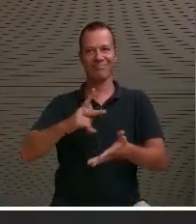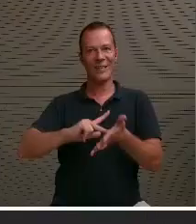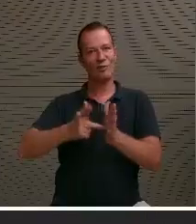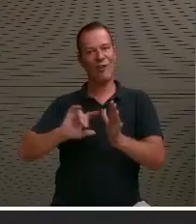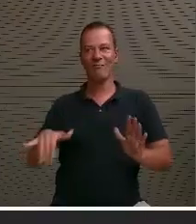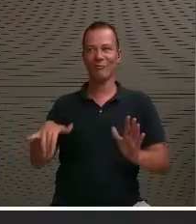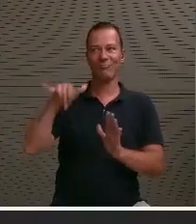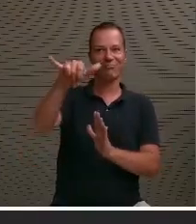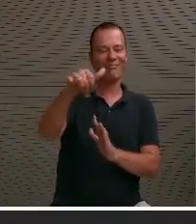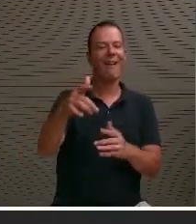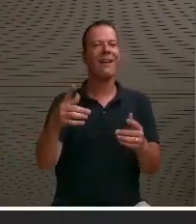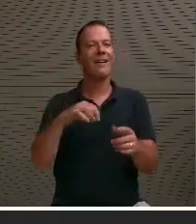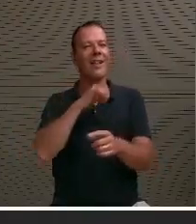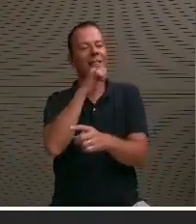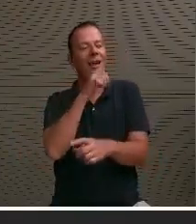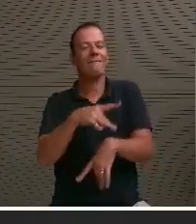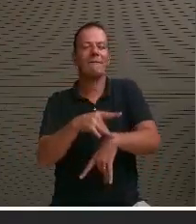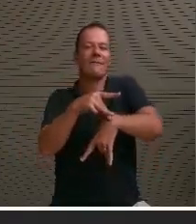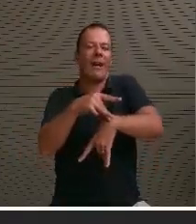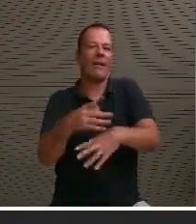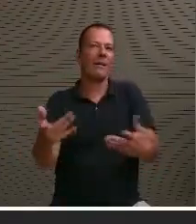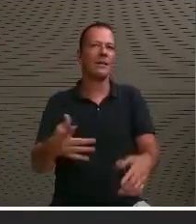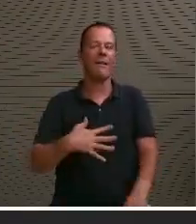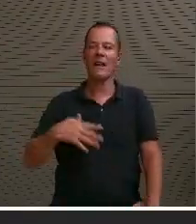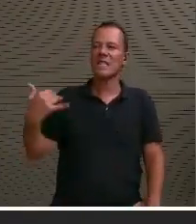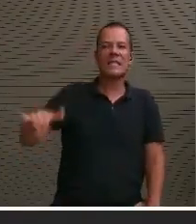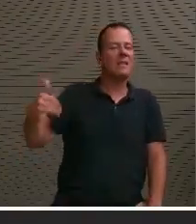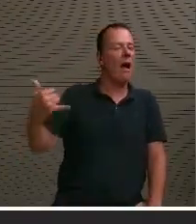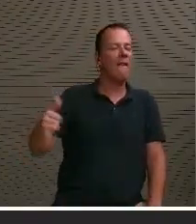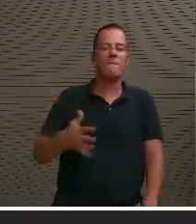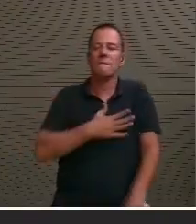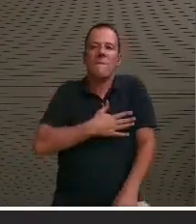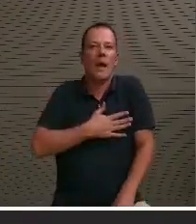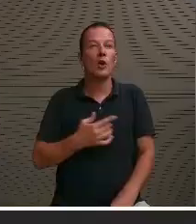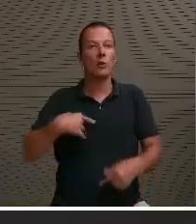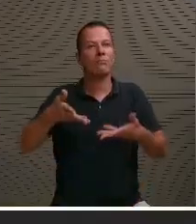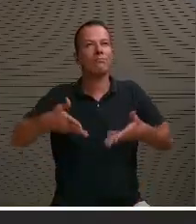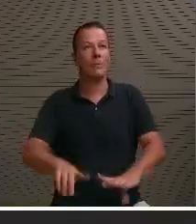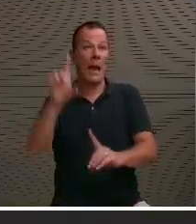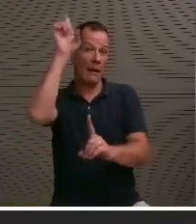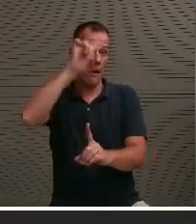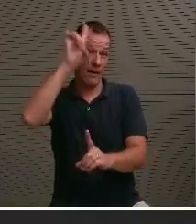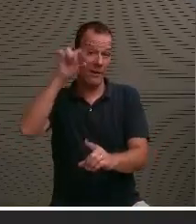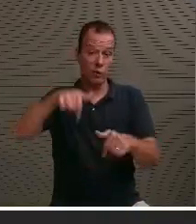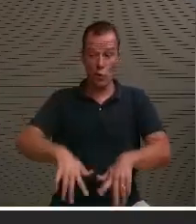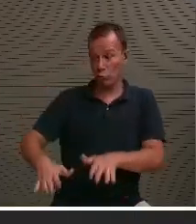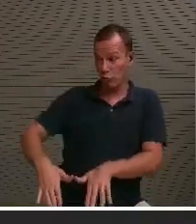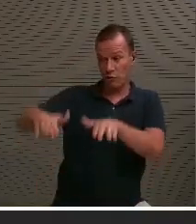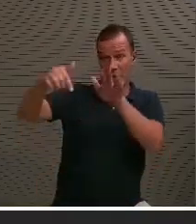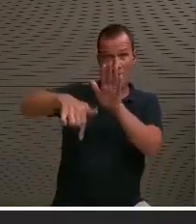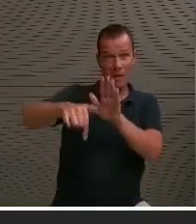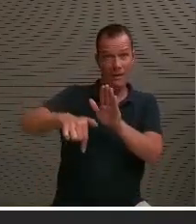I've always loved surfing. I'm from Carcavelos. I grew up here. I was born in